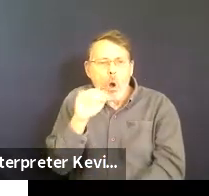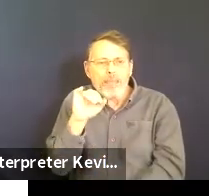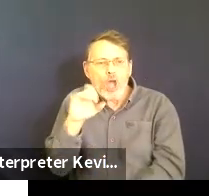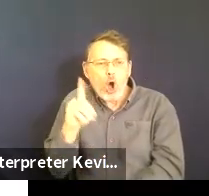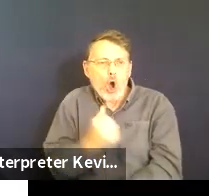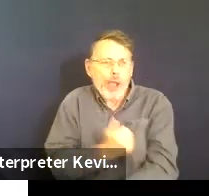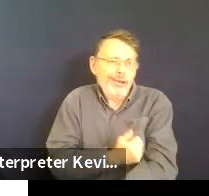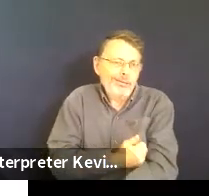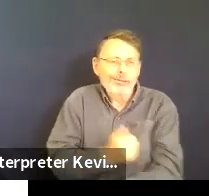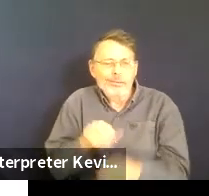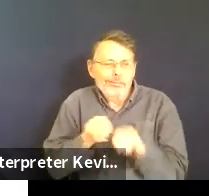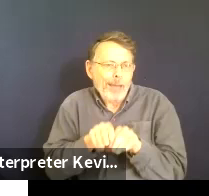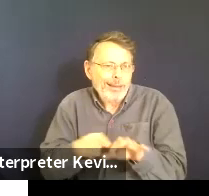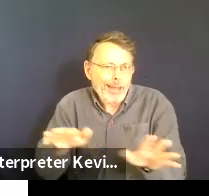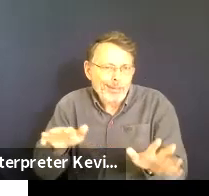case